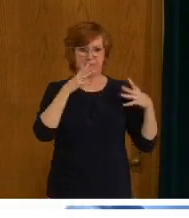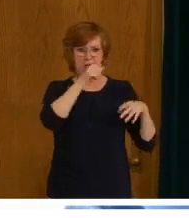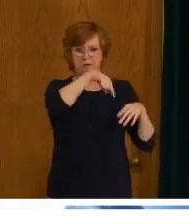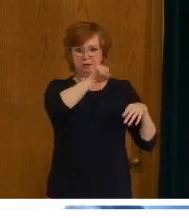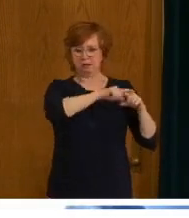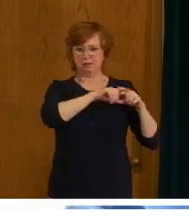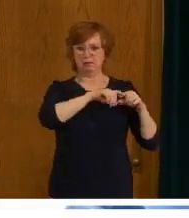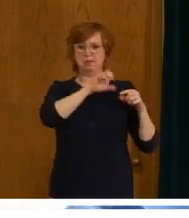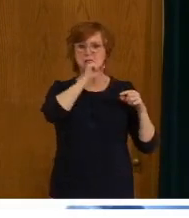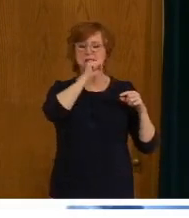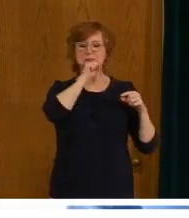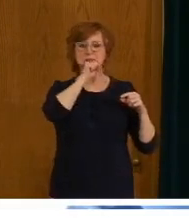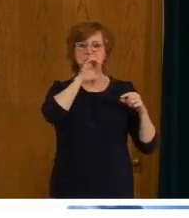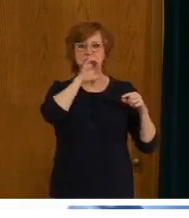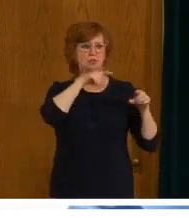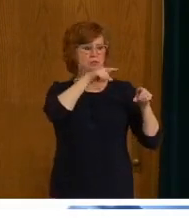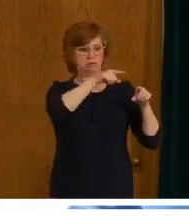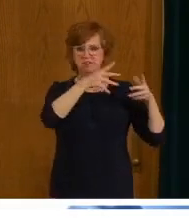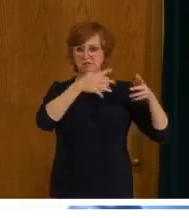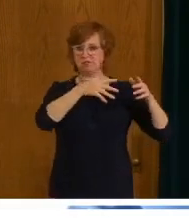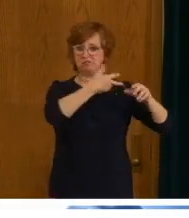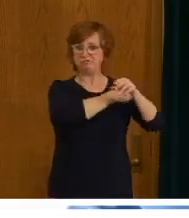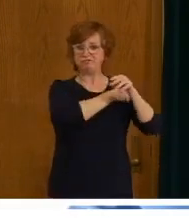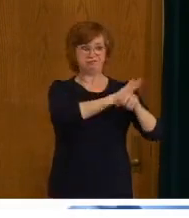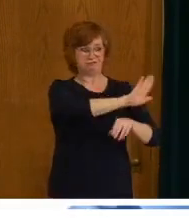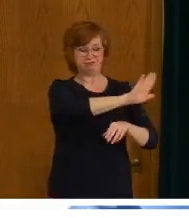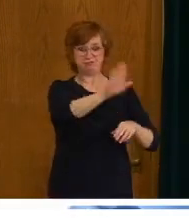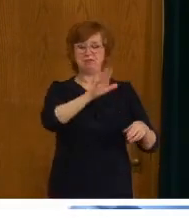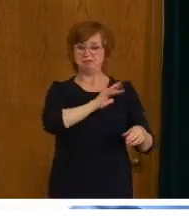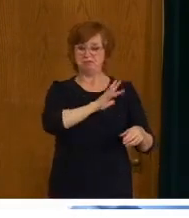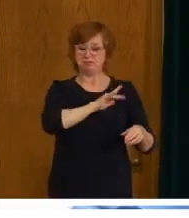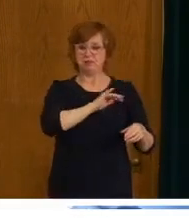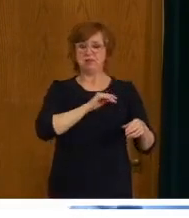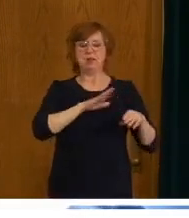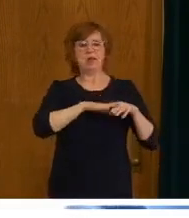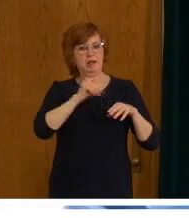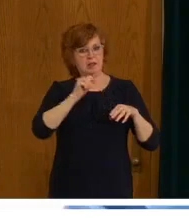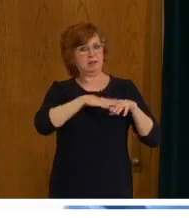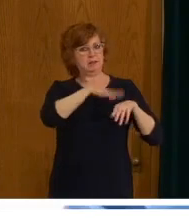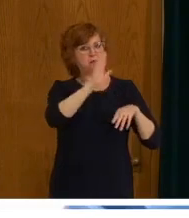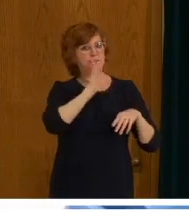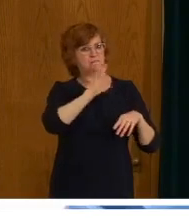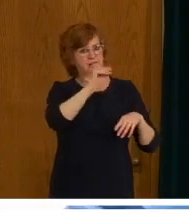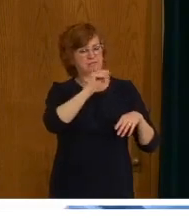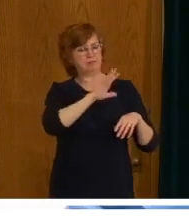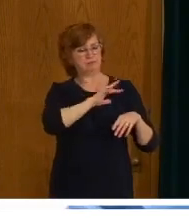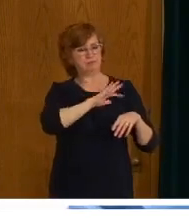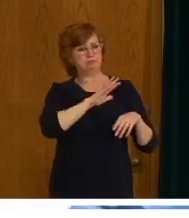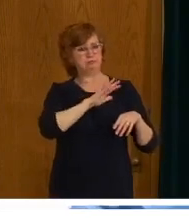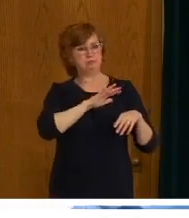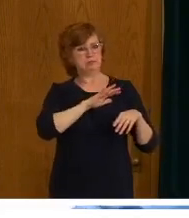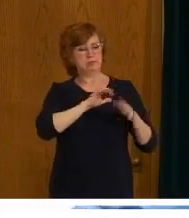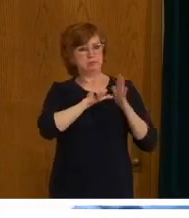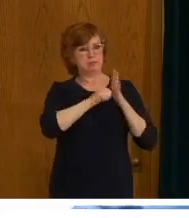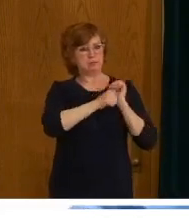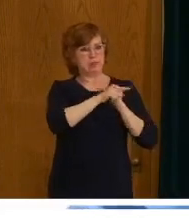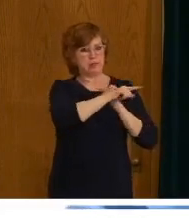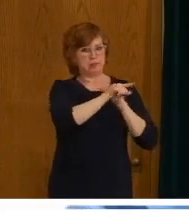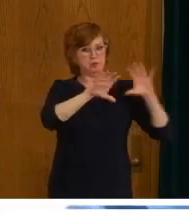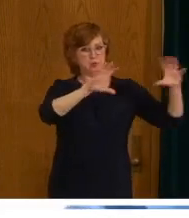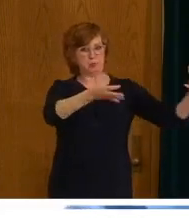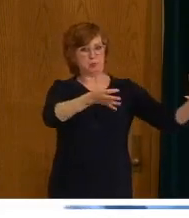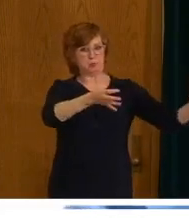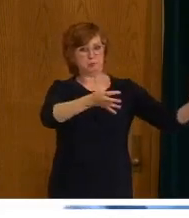really need to follow that lead, chase that lead for first dose uptake, go as high as we can. And again, second doses are starting